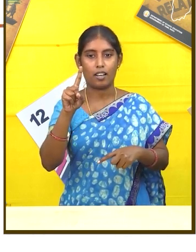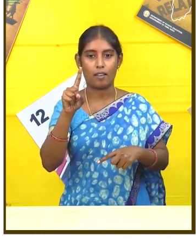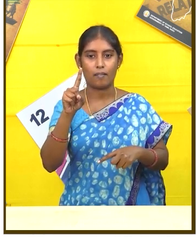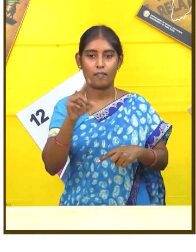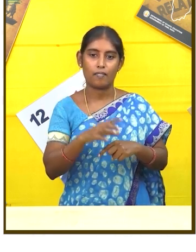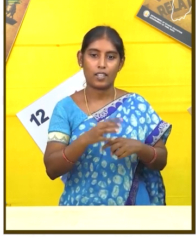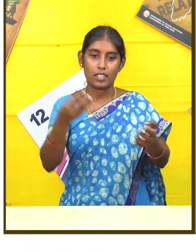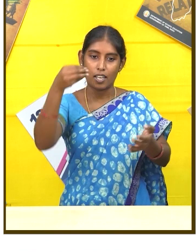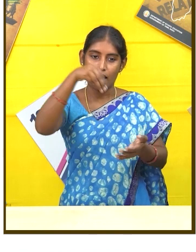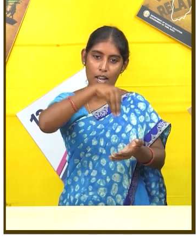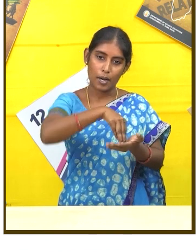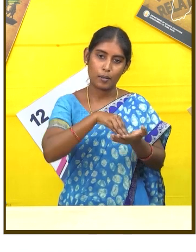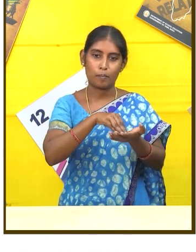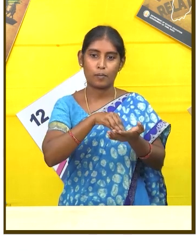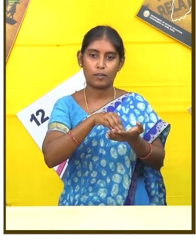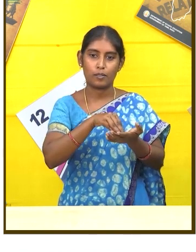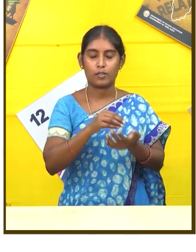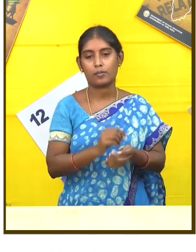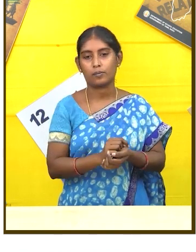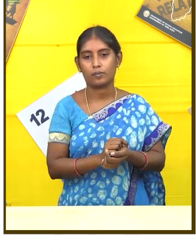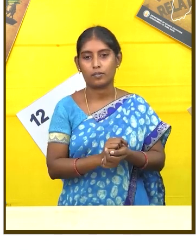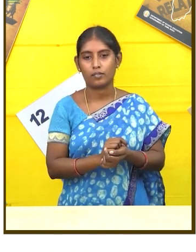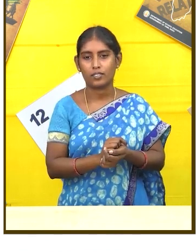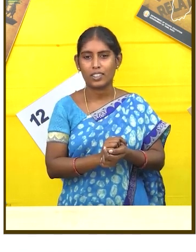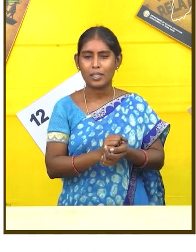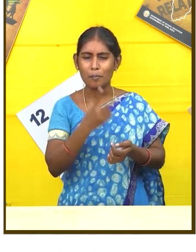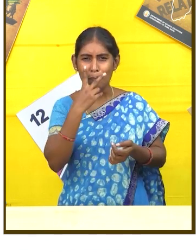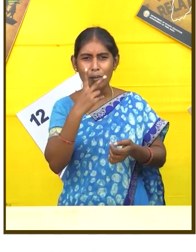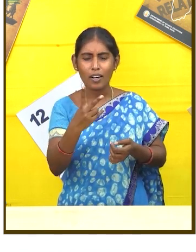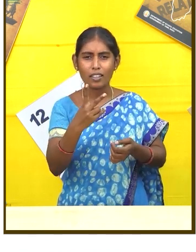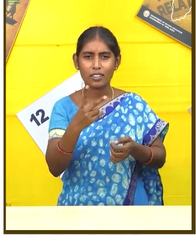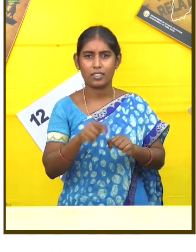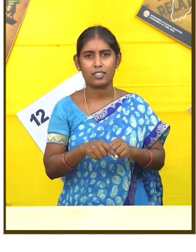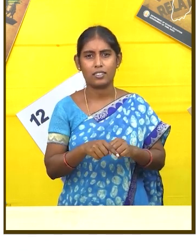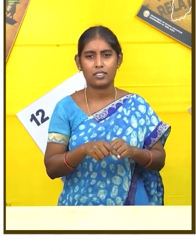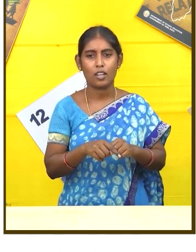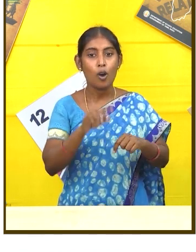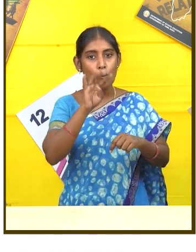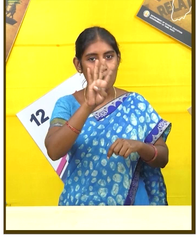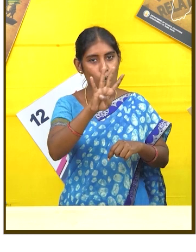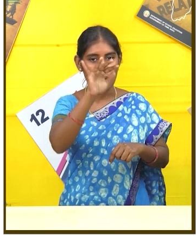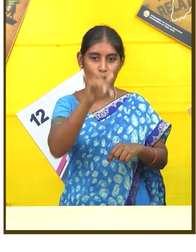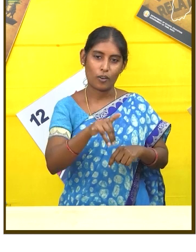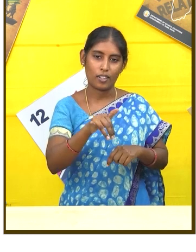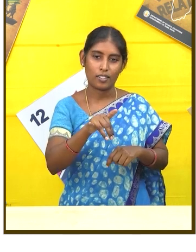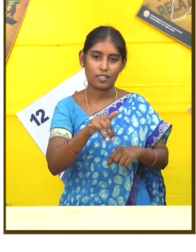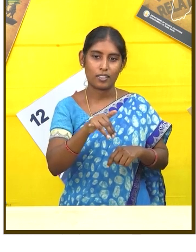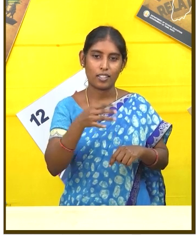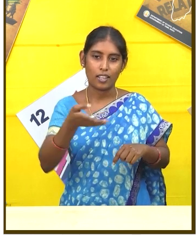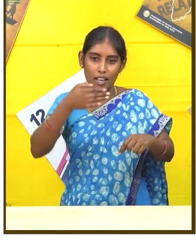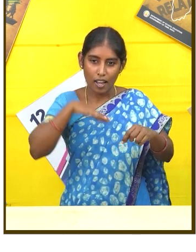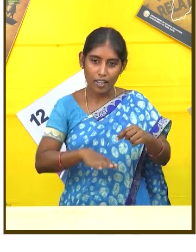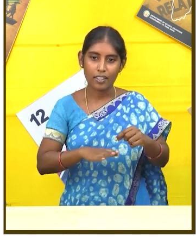fifth equation. Just we have to write as it is. Now what will you see that?